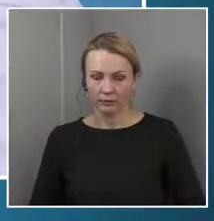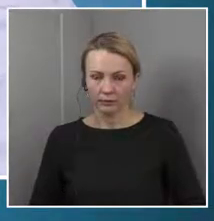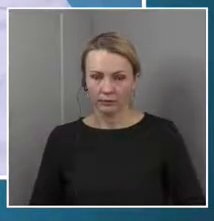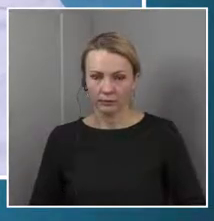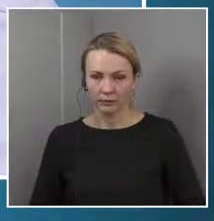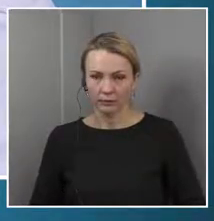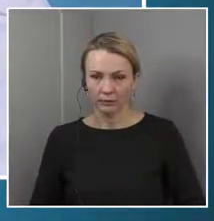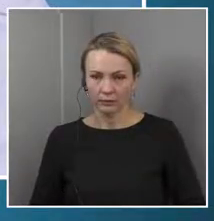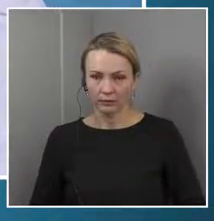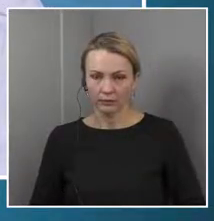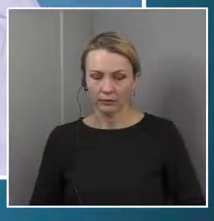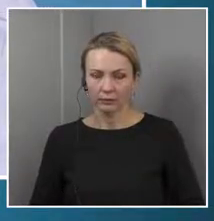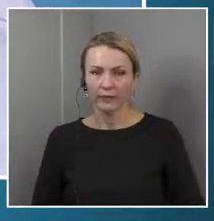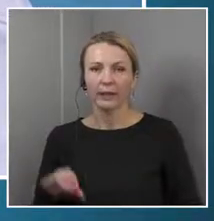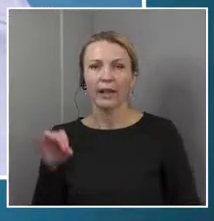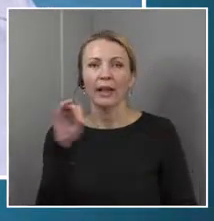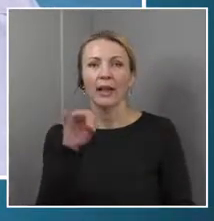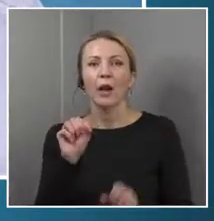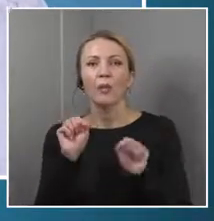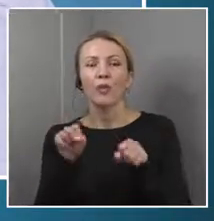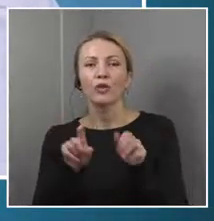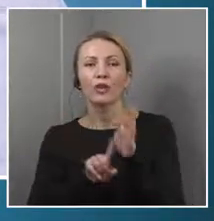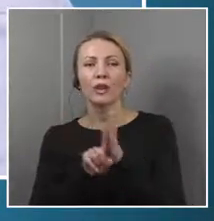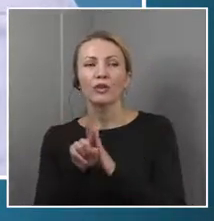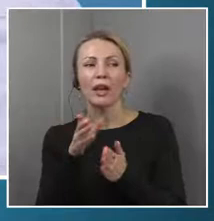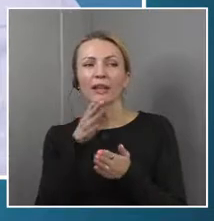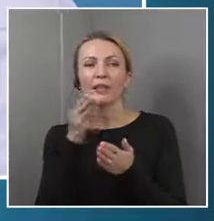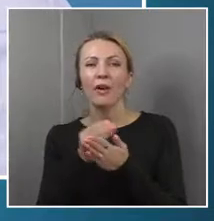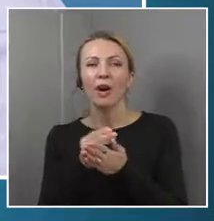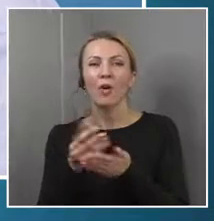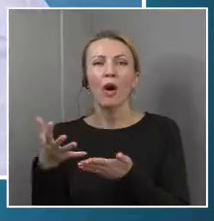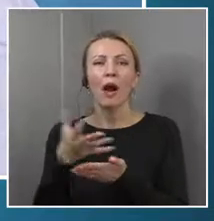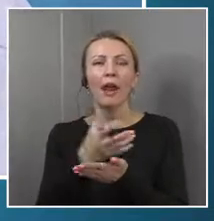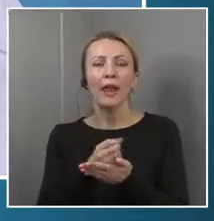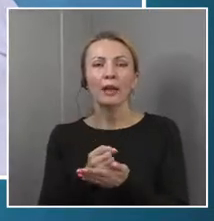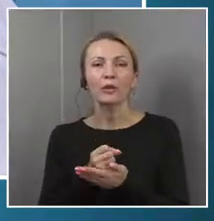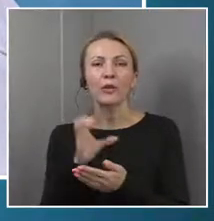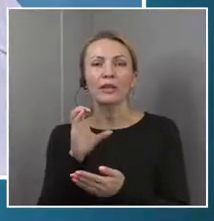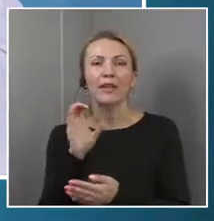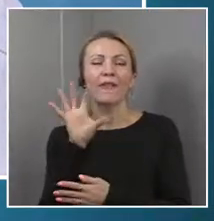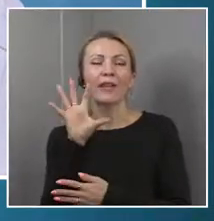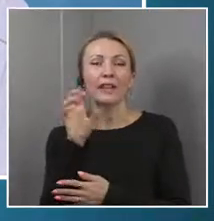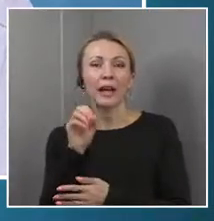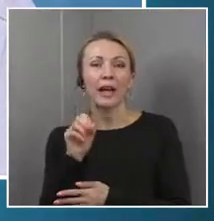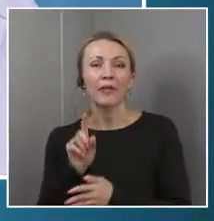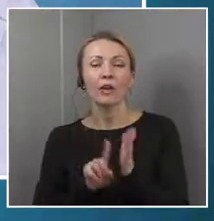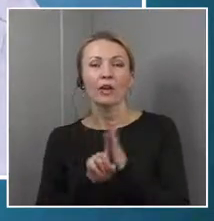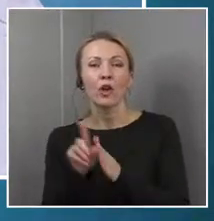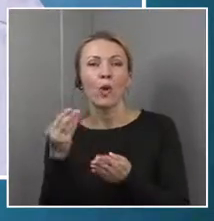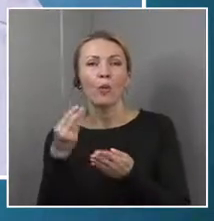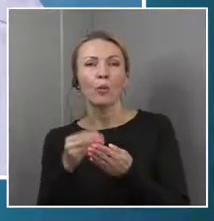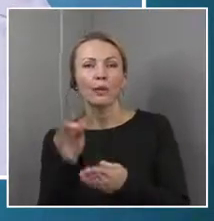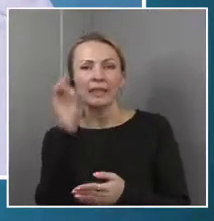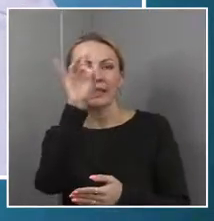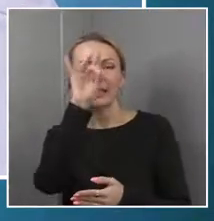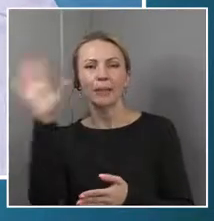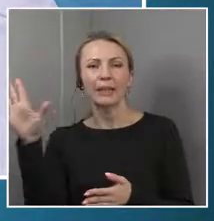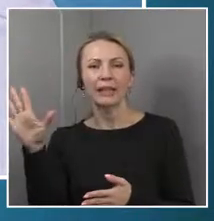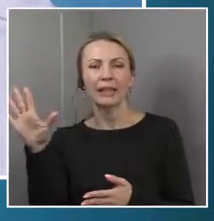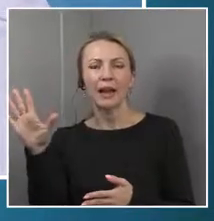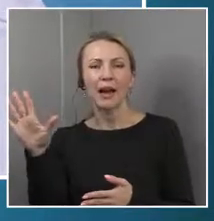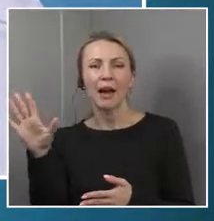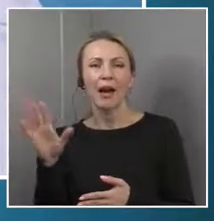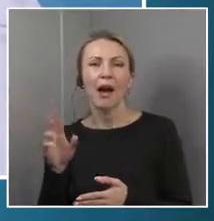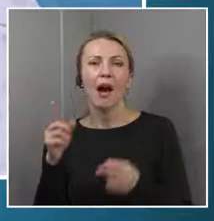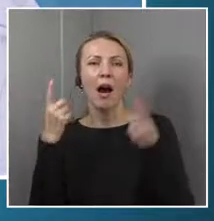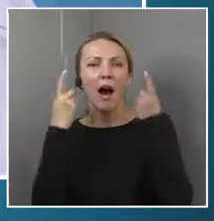even I didn't know any collector who collect photography. And nobody can't